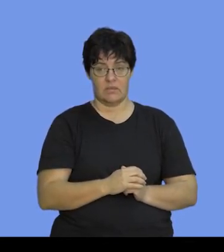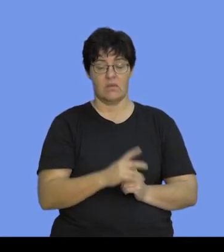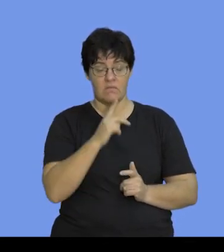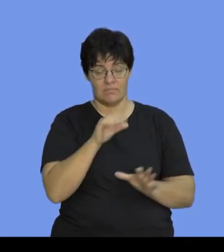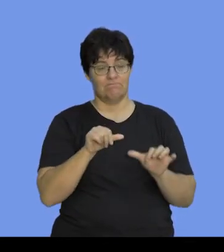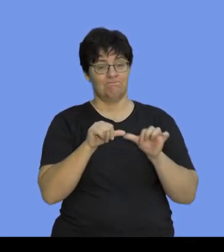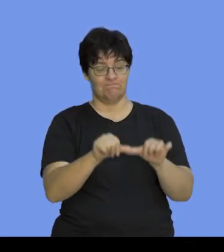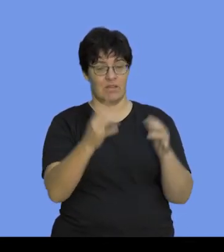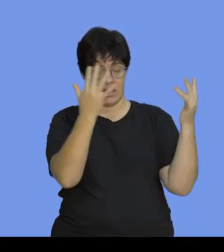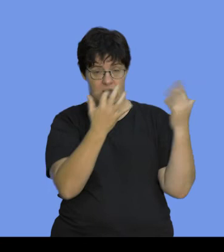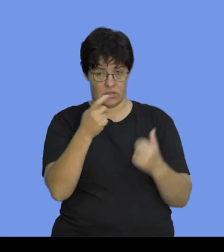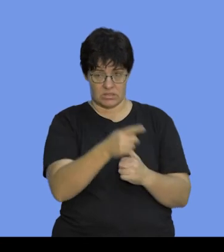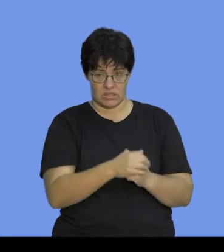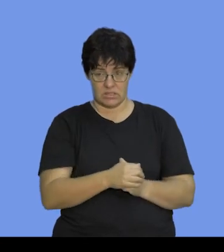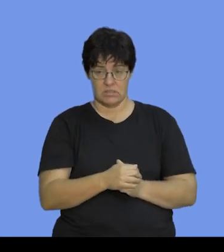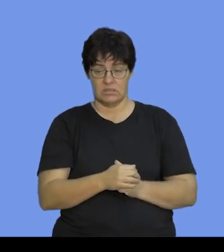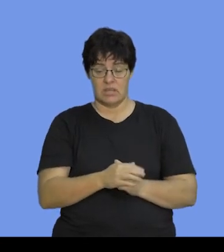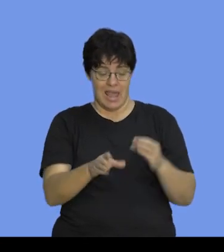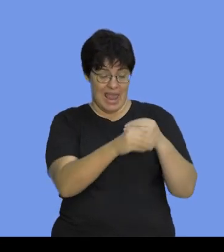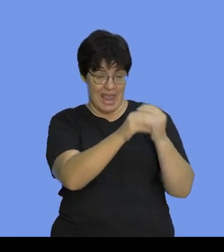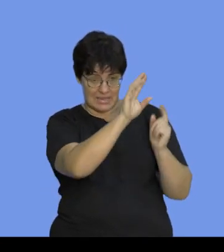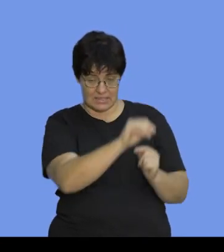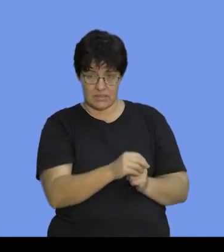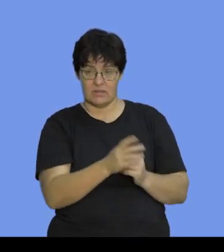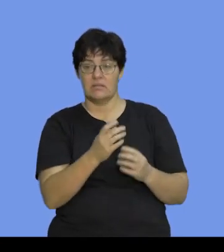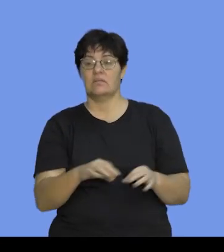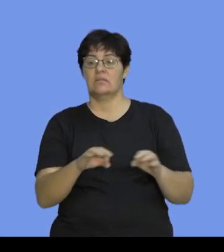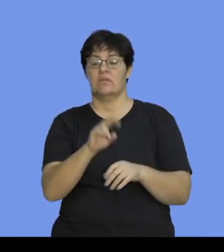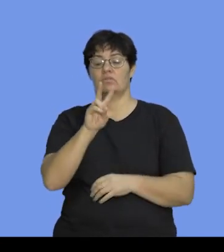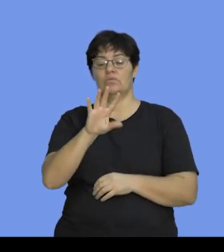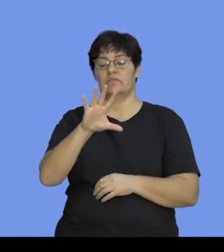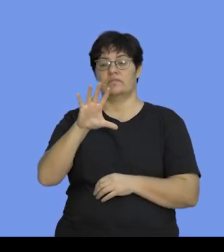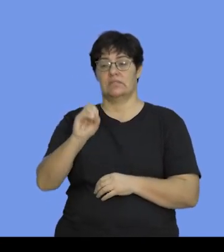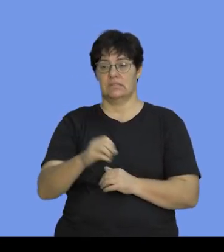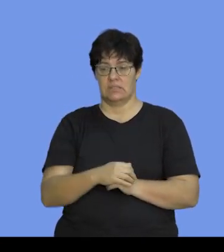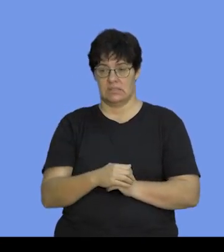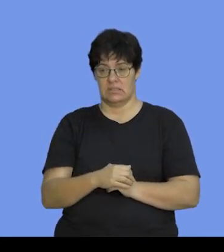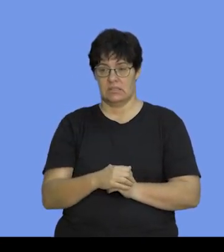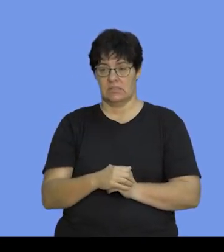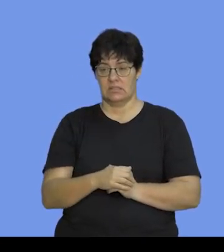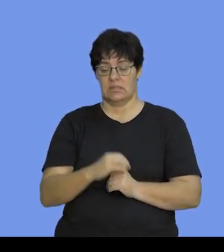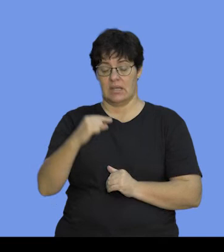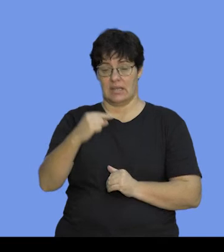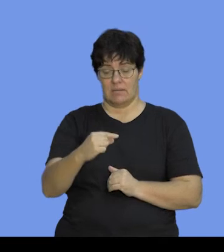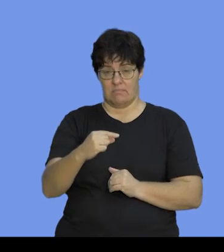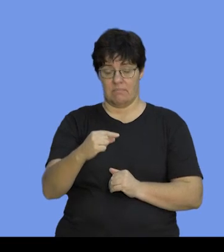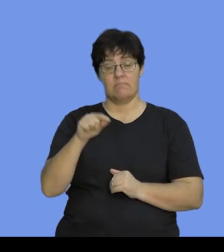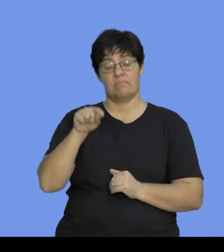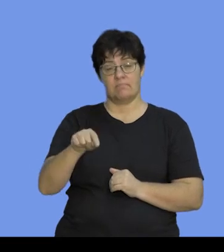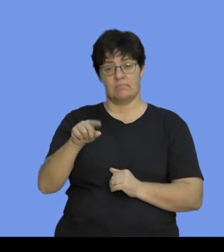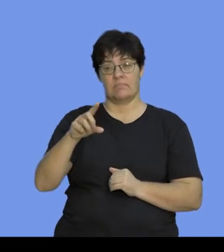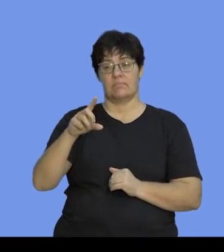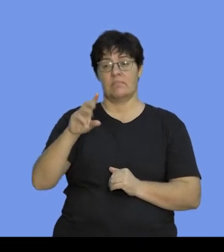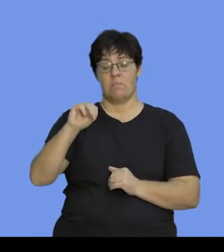if you carry out the calculations from the periodic table, you get a value like 250, okay, grams